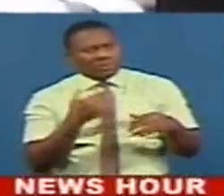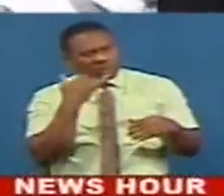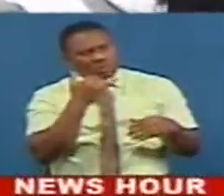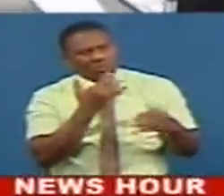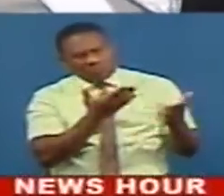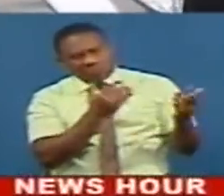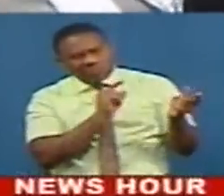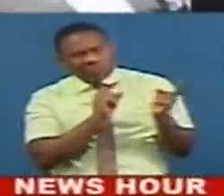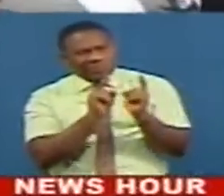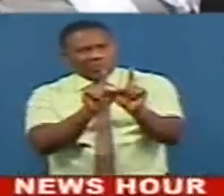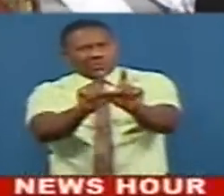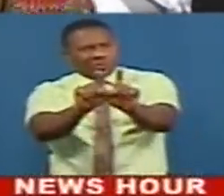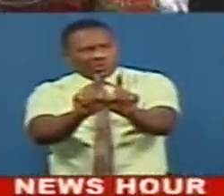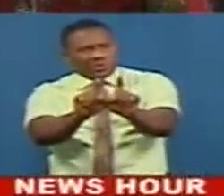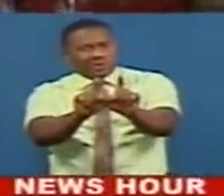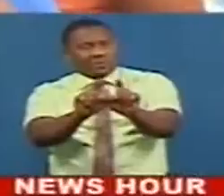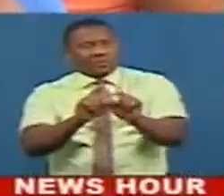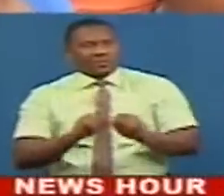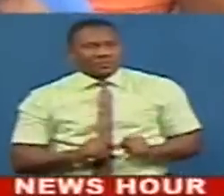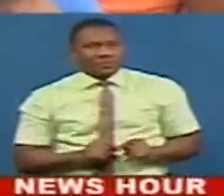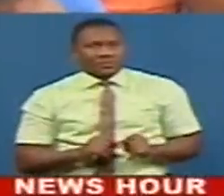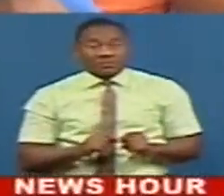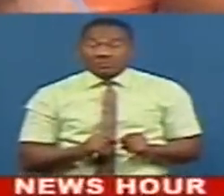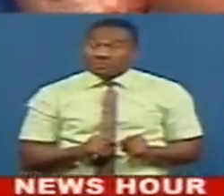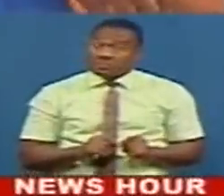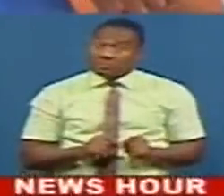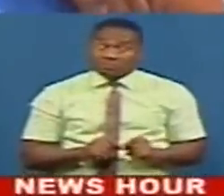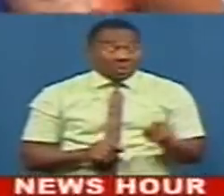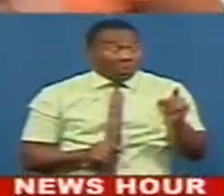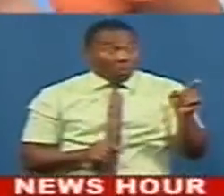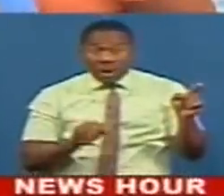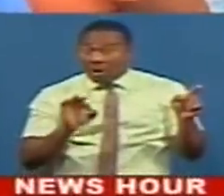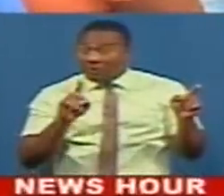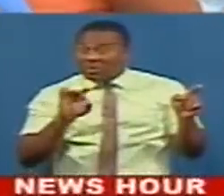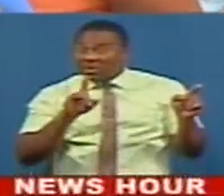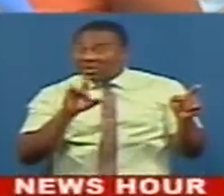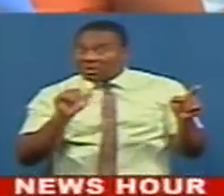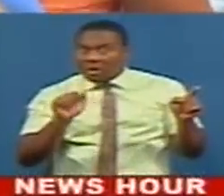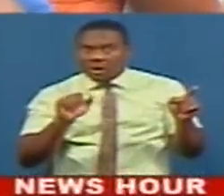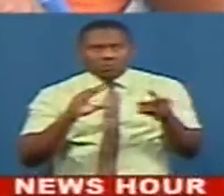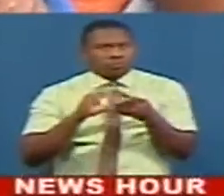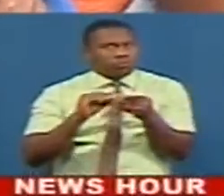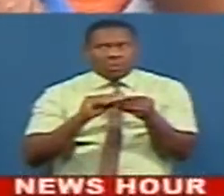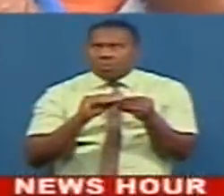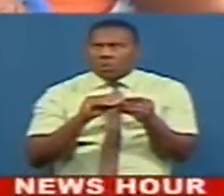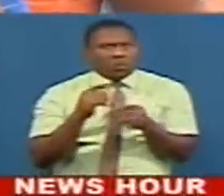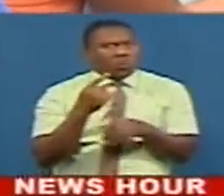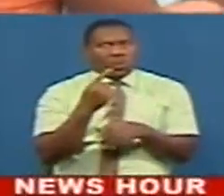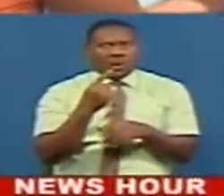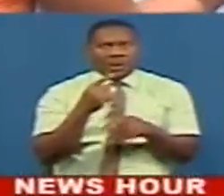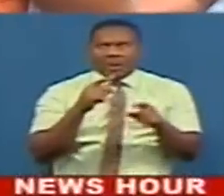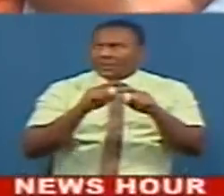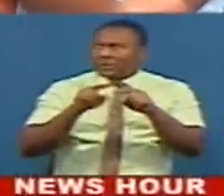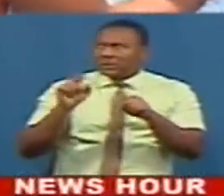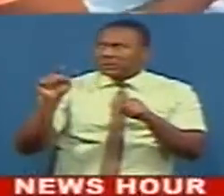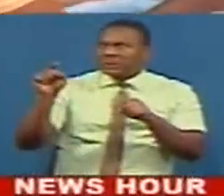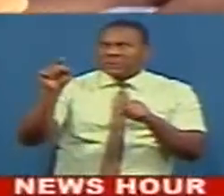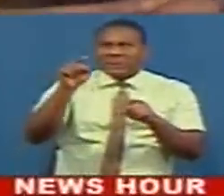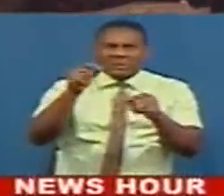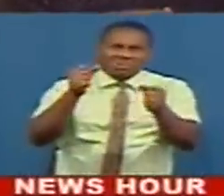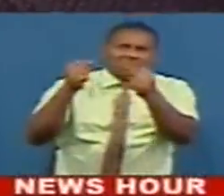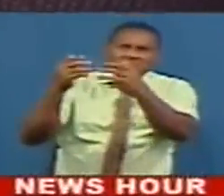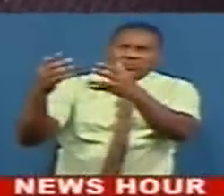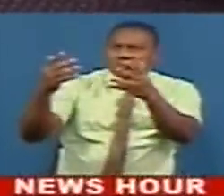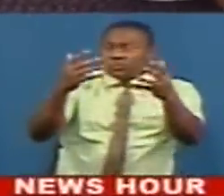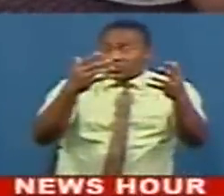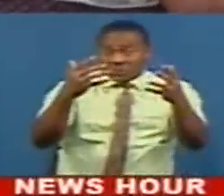who are you? Please meet me so that we shop. Fadila's story may be one in isolation, but highlights the unemployment